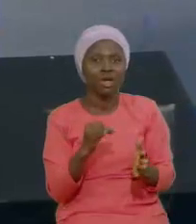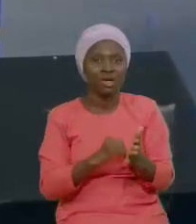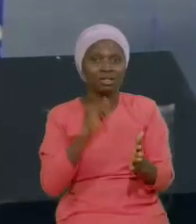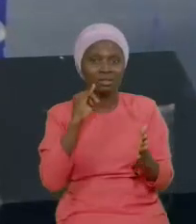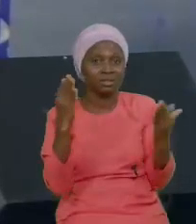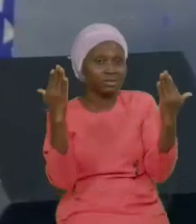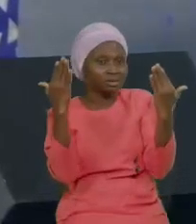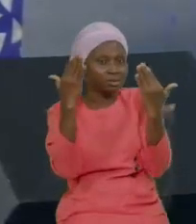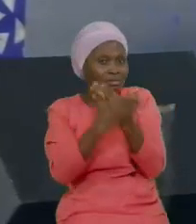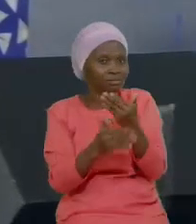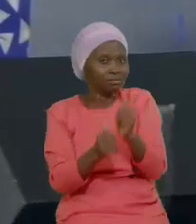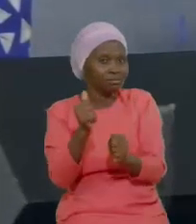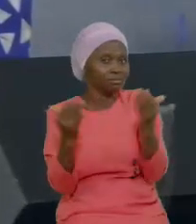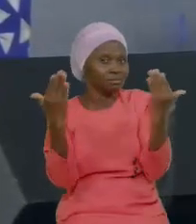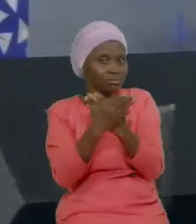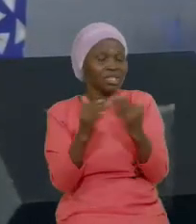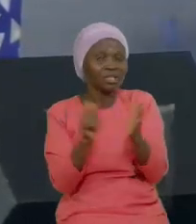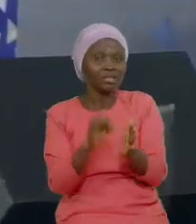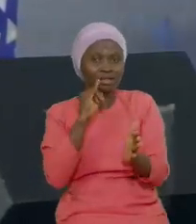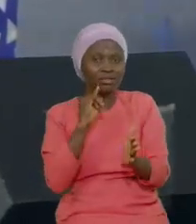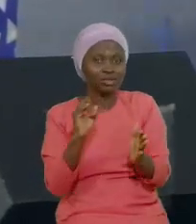darkest, that is where you shine.